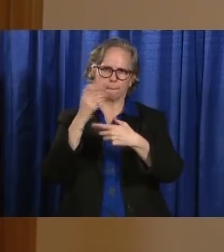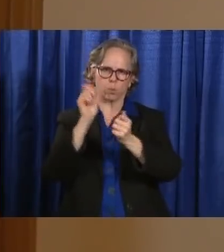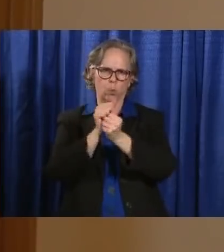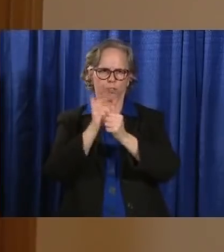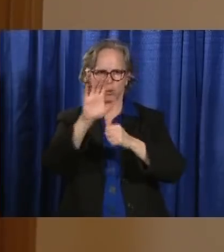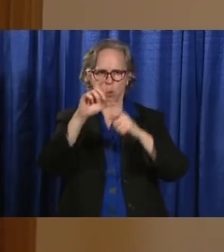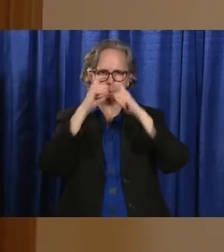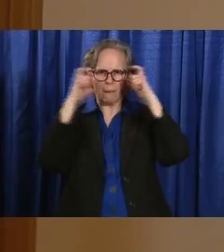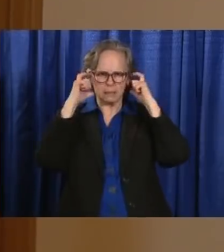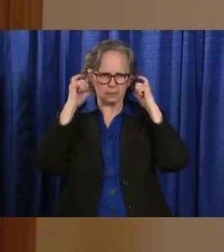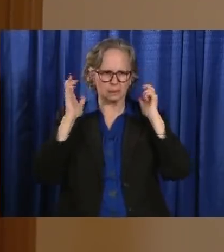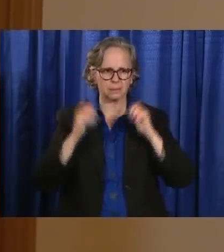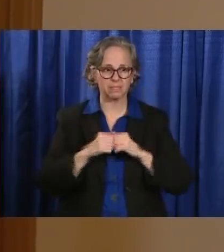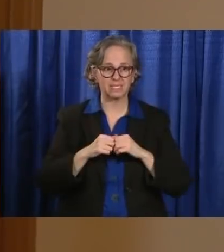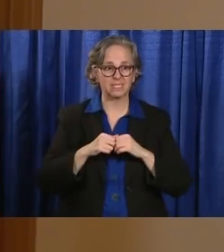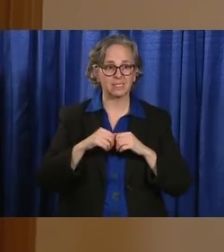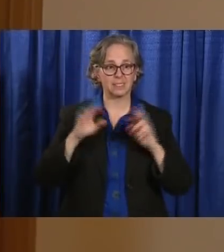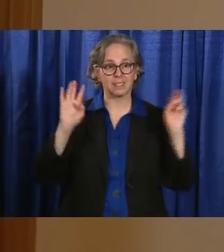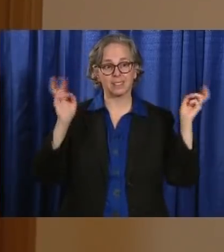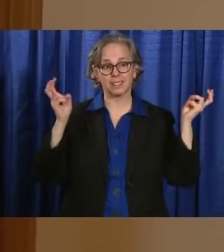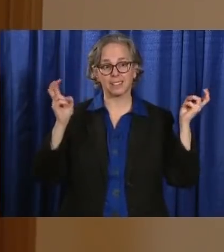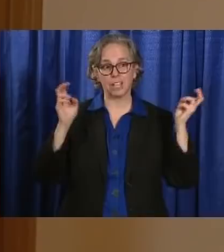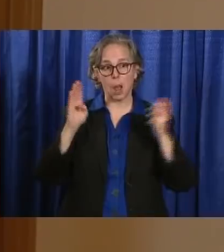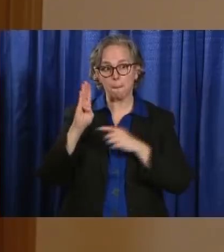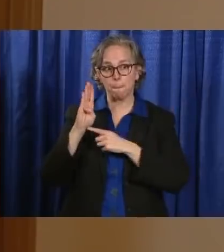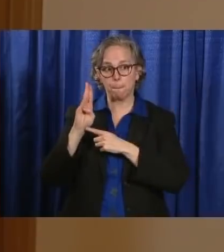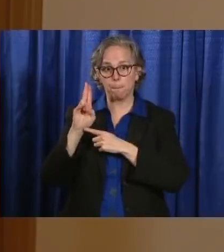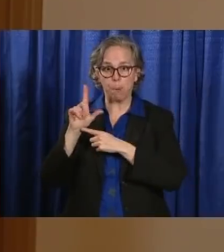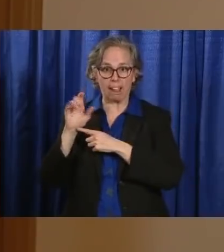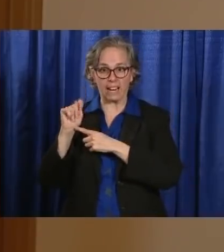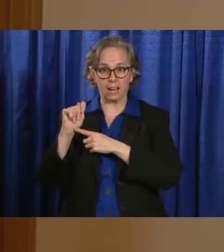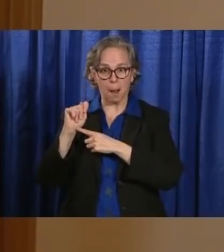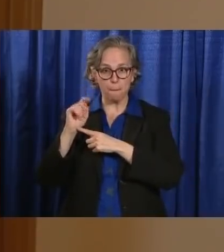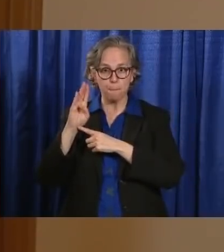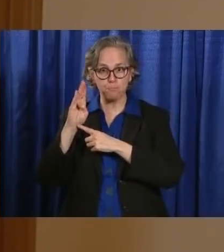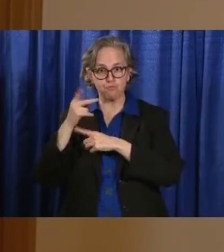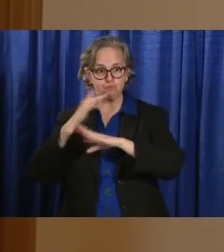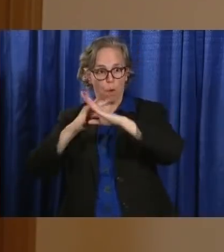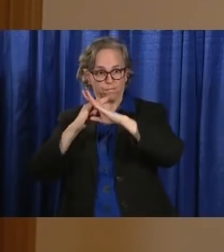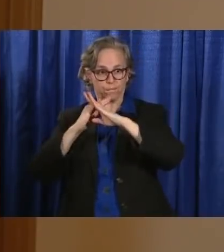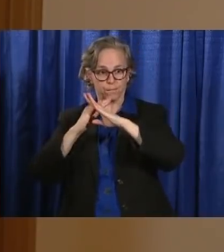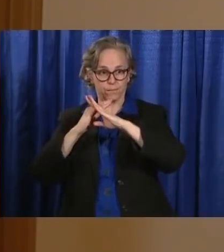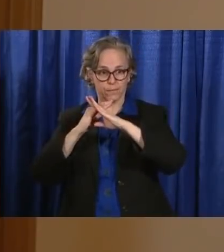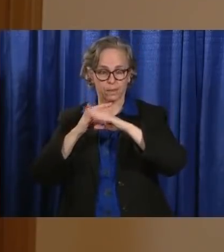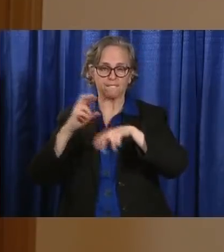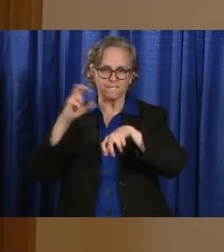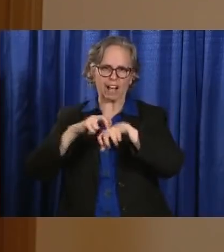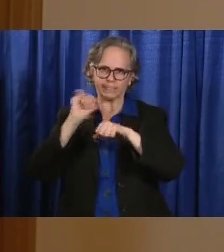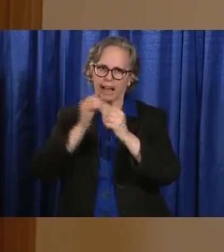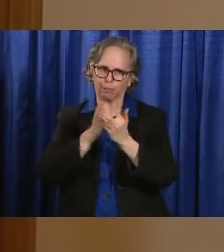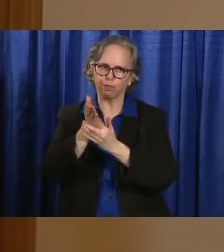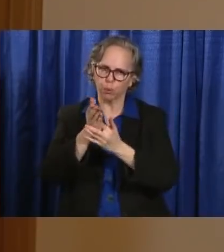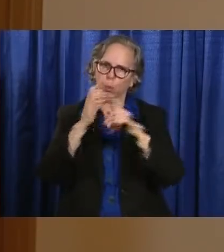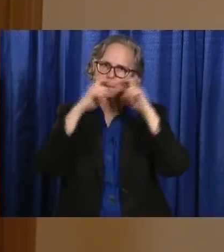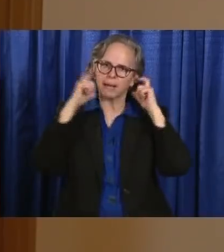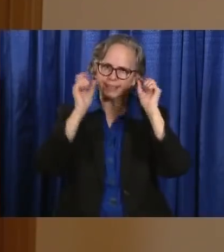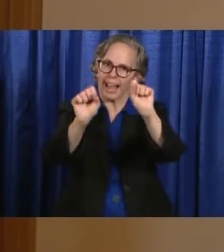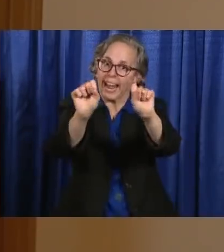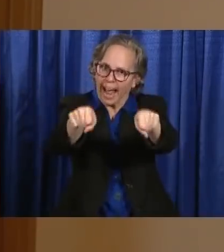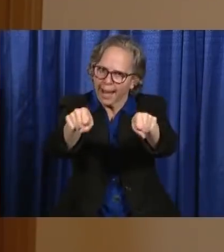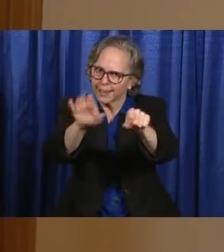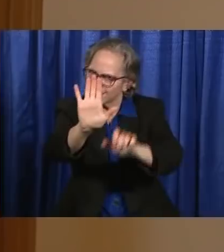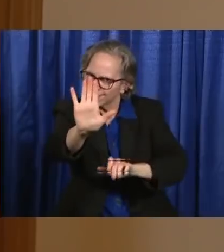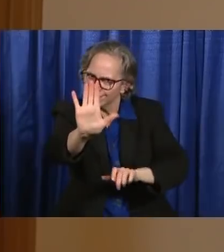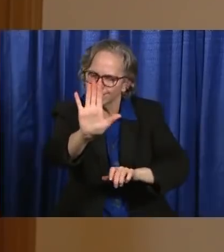is not to make you bulletproof. It isn't going to make you bulletproof. A virus can get through any homemade mask. It is this